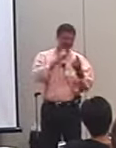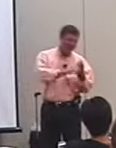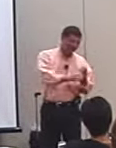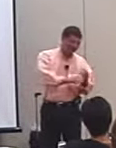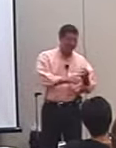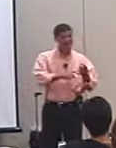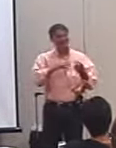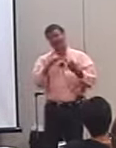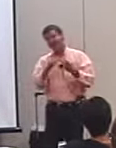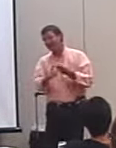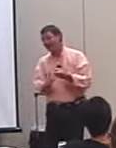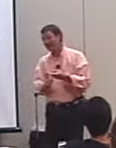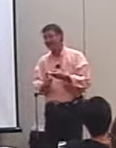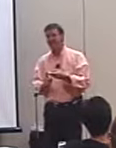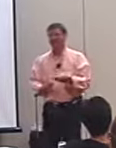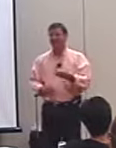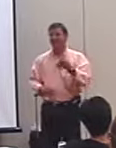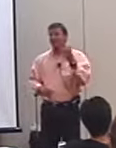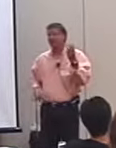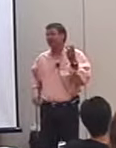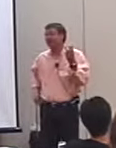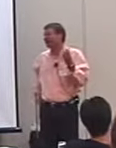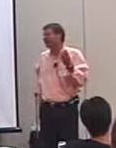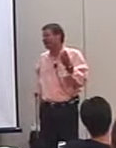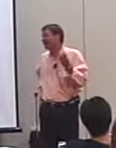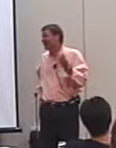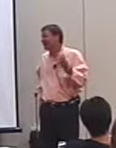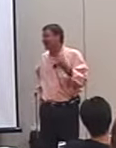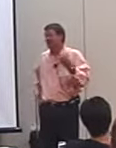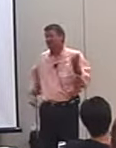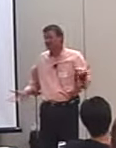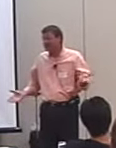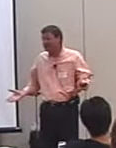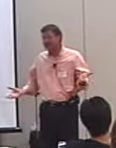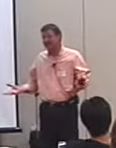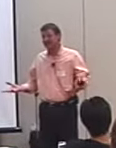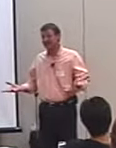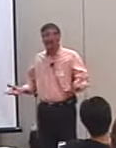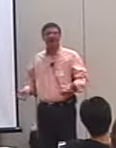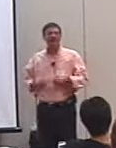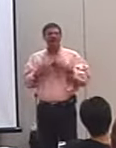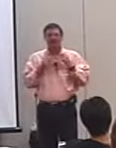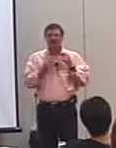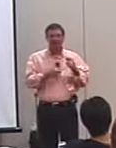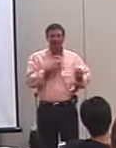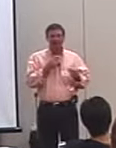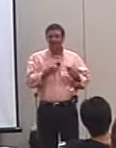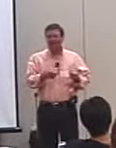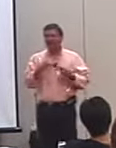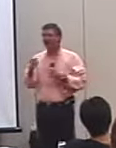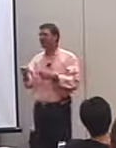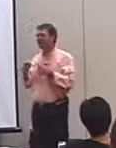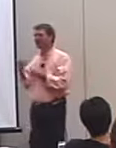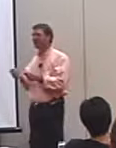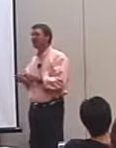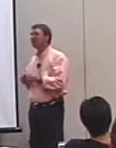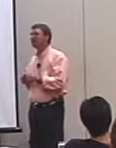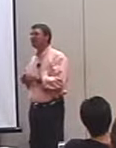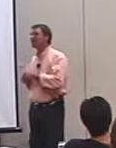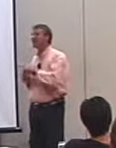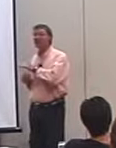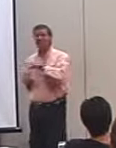is this or this or this, and those are things you could try. We can just see, but I'm going to be very careful with how I present